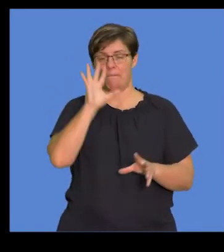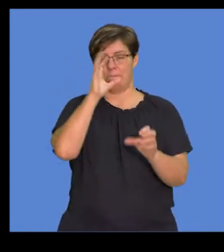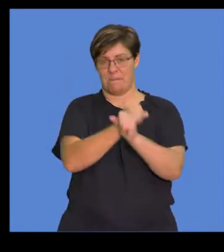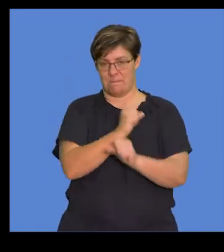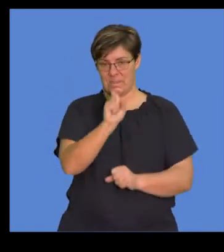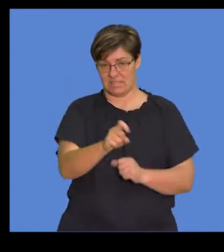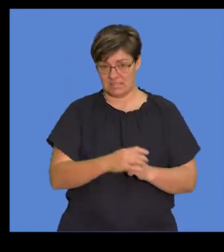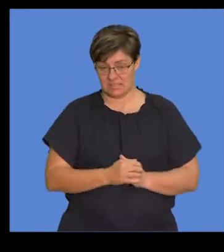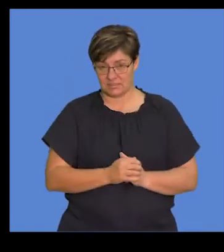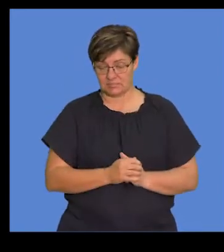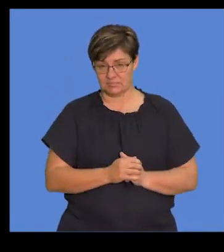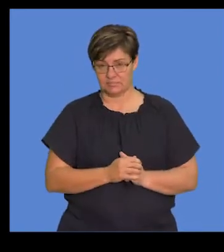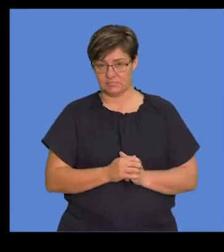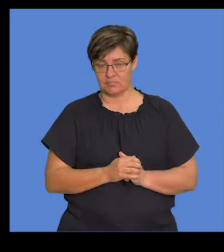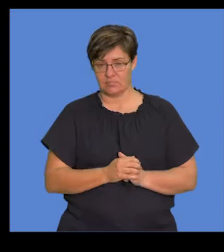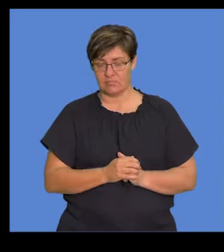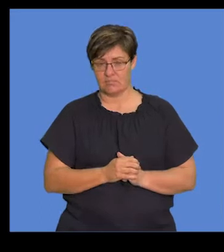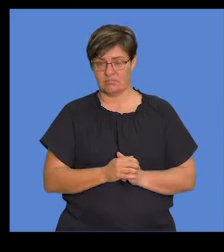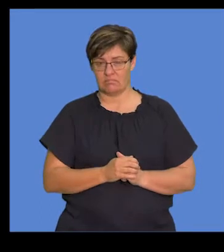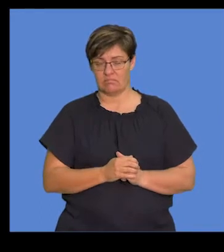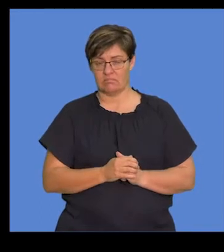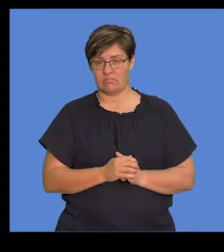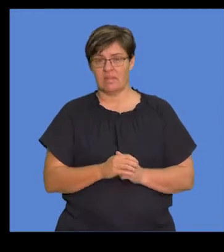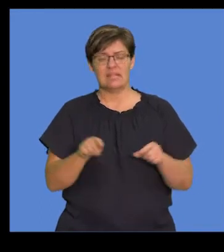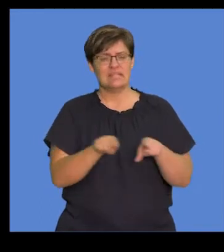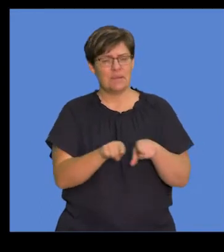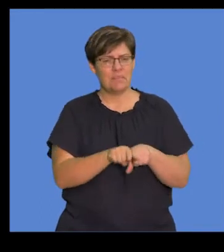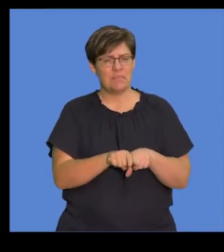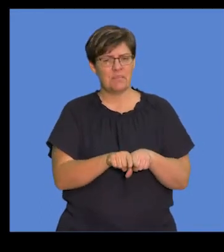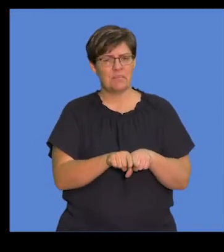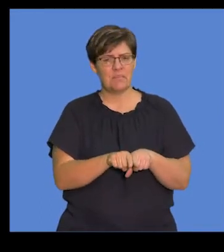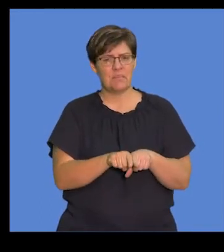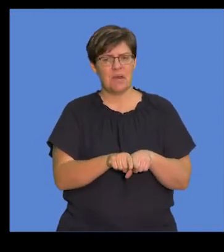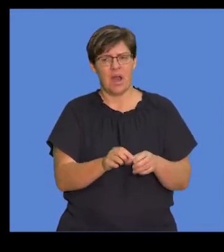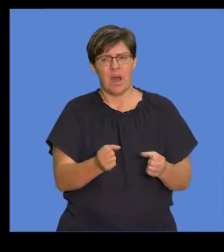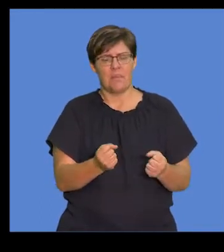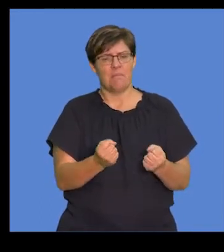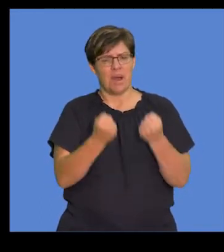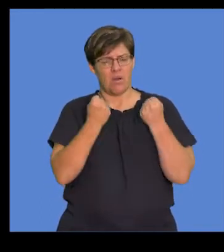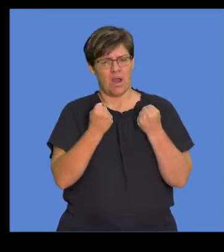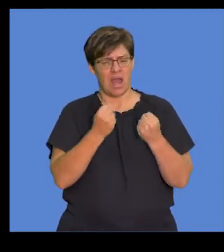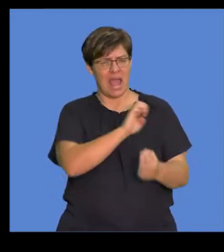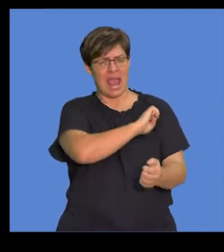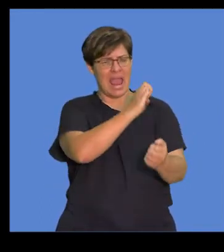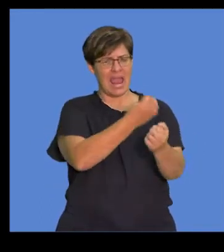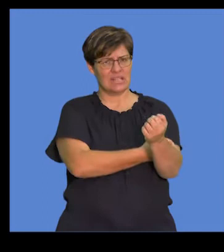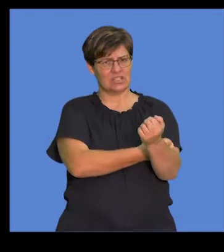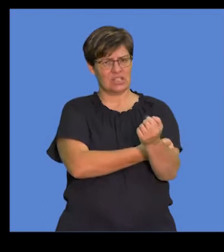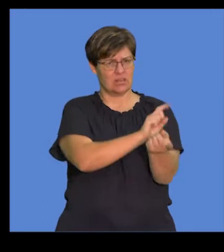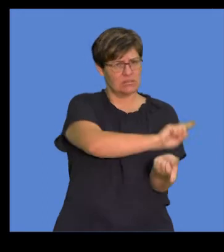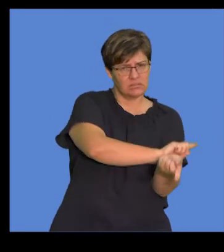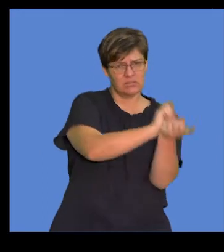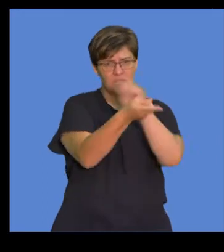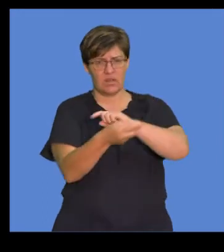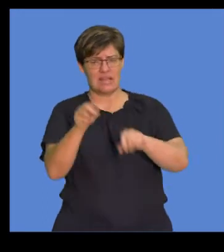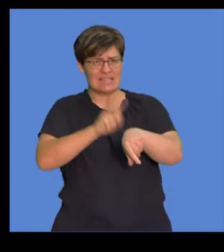But also remember, we need to understand what power involves in terms of energy conversion per unit time,